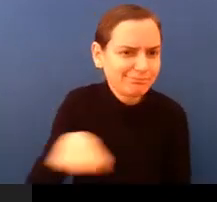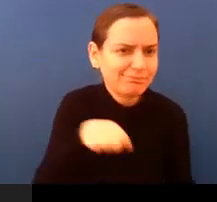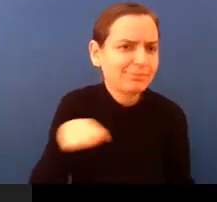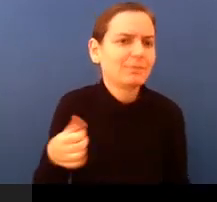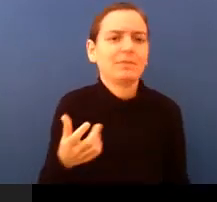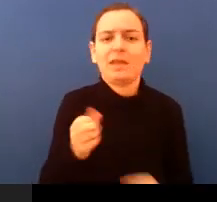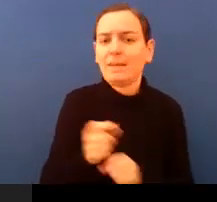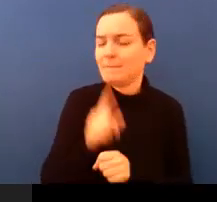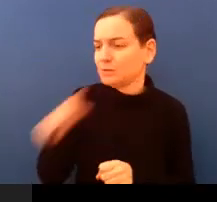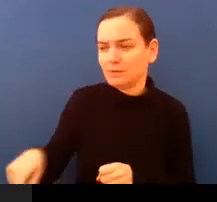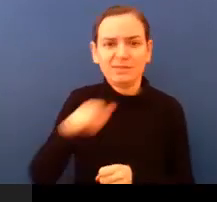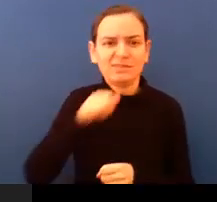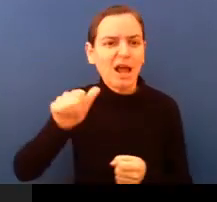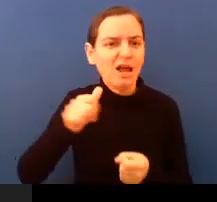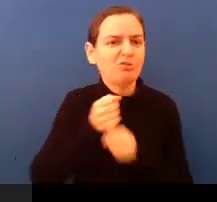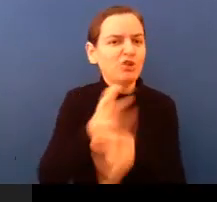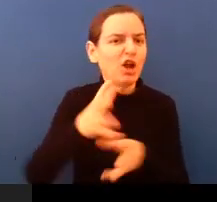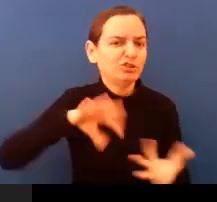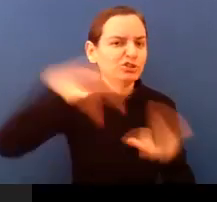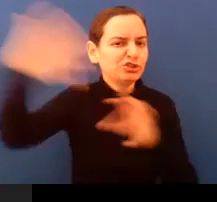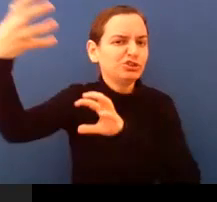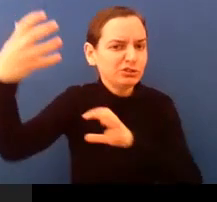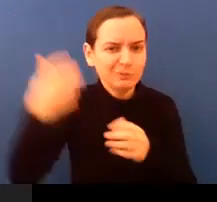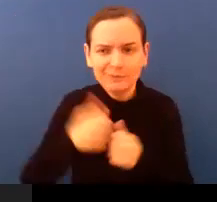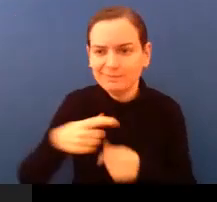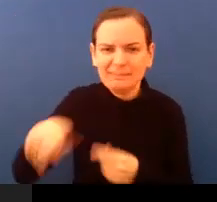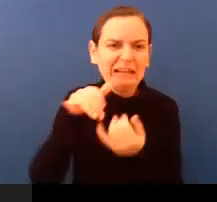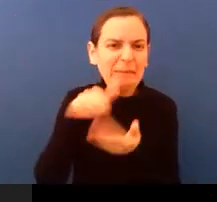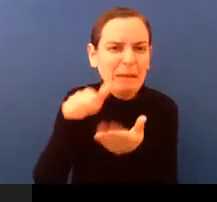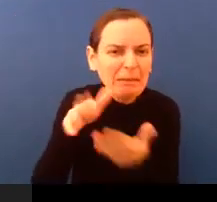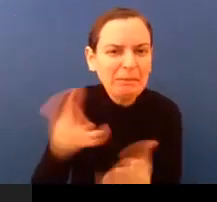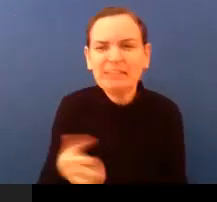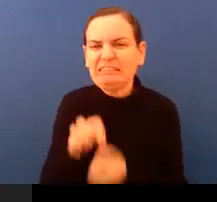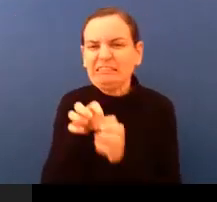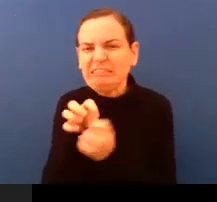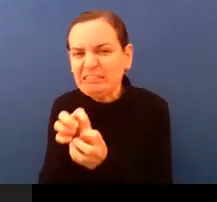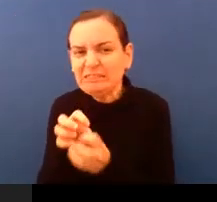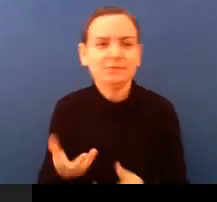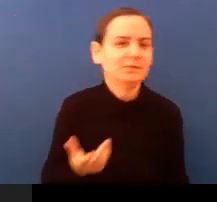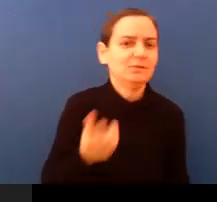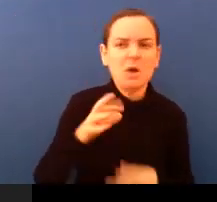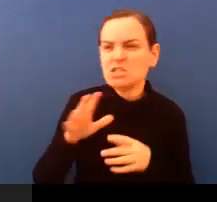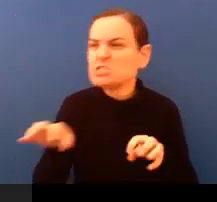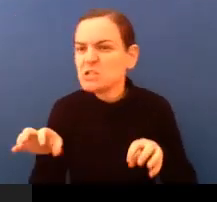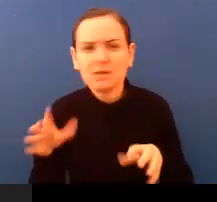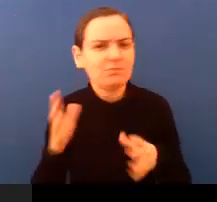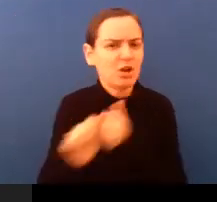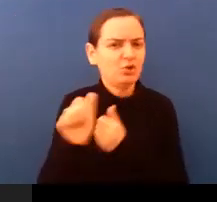a guide dog in. These include restaurants, grocery stores, retail stores, hotels, office buildings,